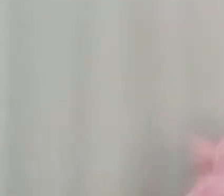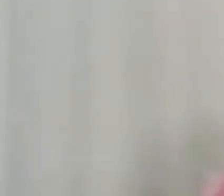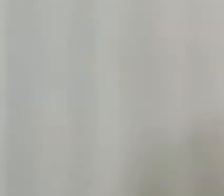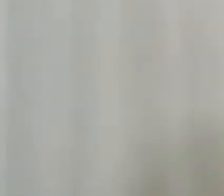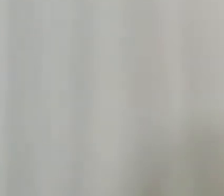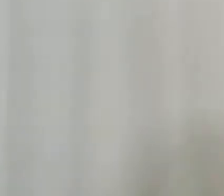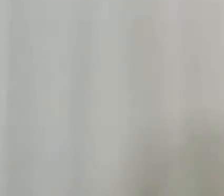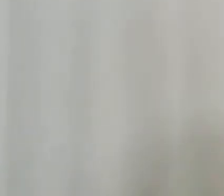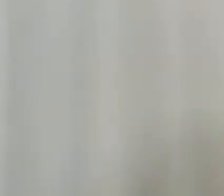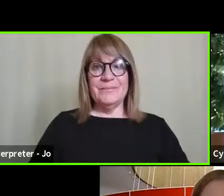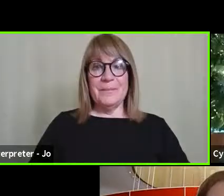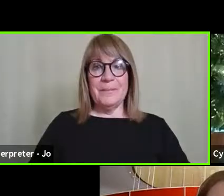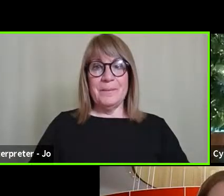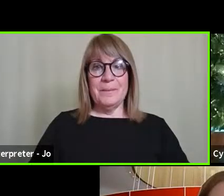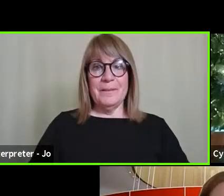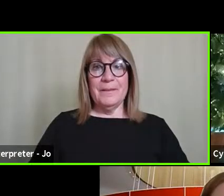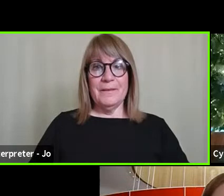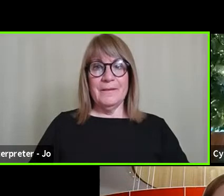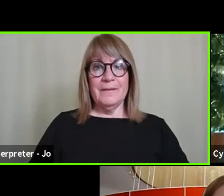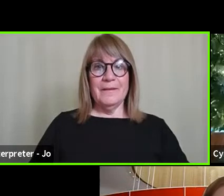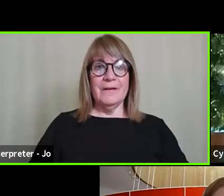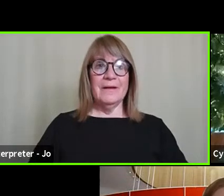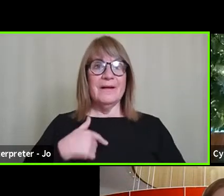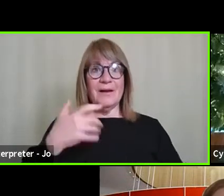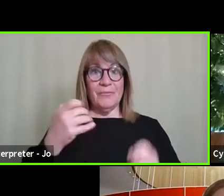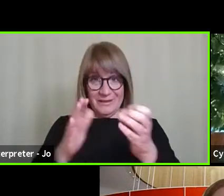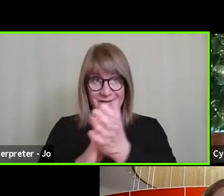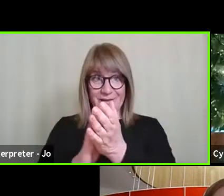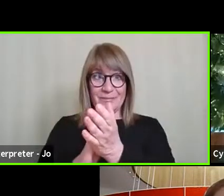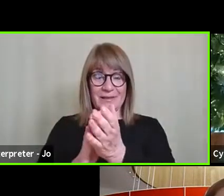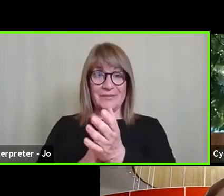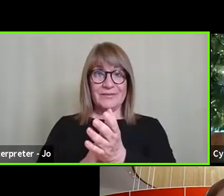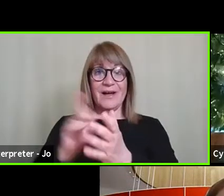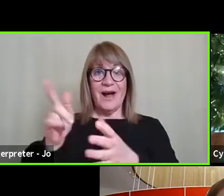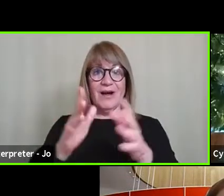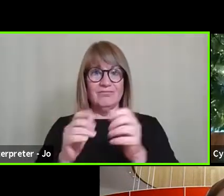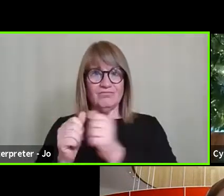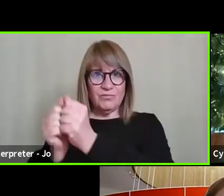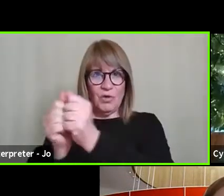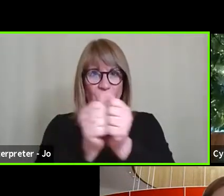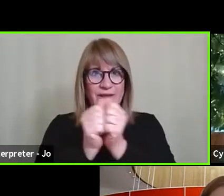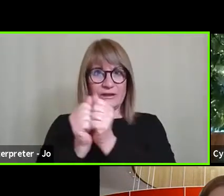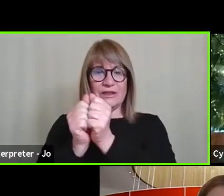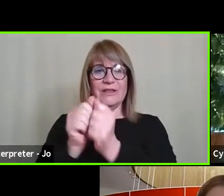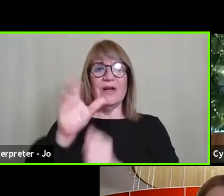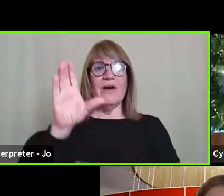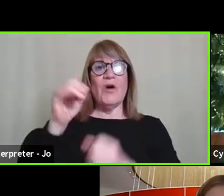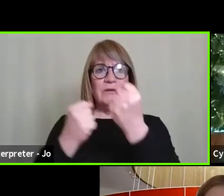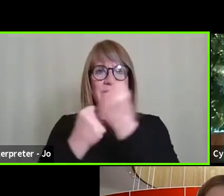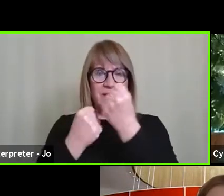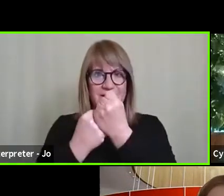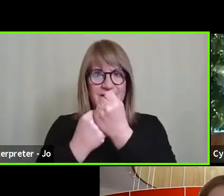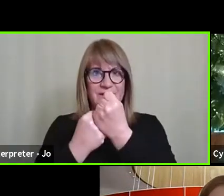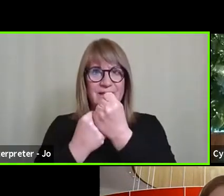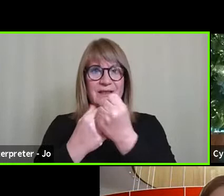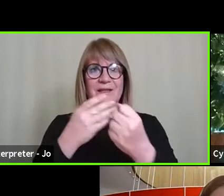that our coalition of co-sponsors and more broadly than that are partner organizations that have you know made the phone calls that have